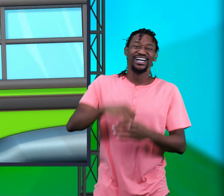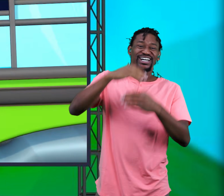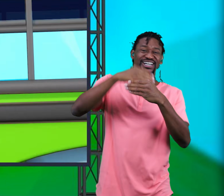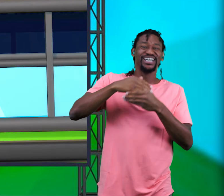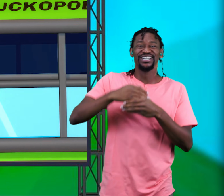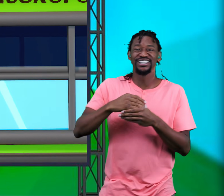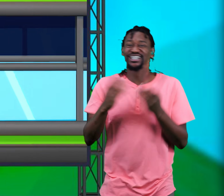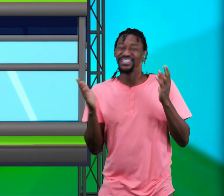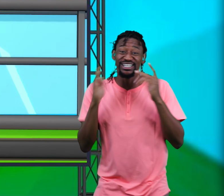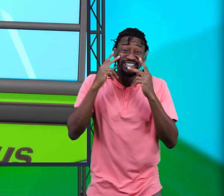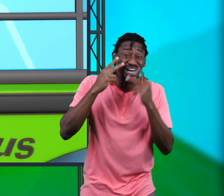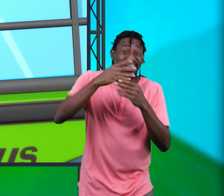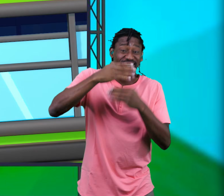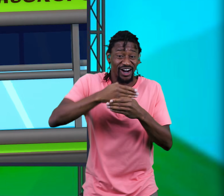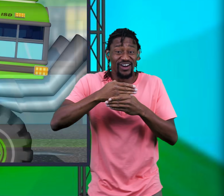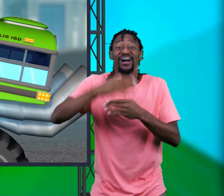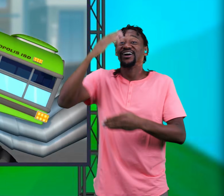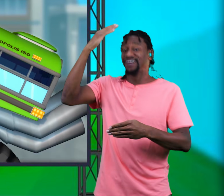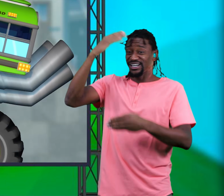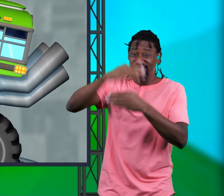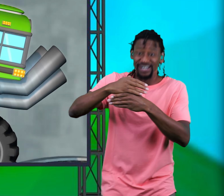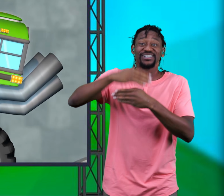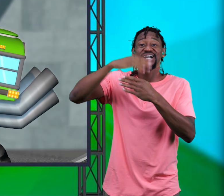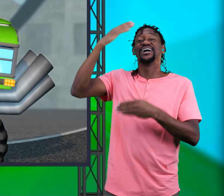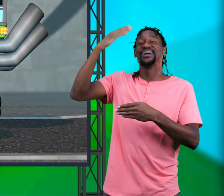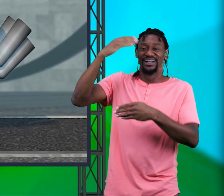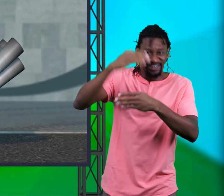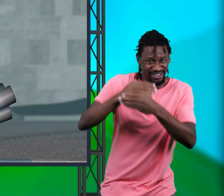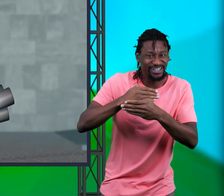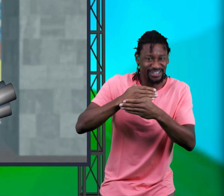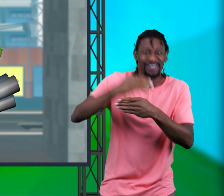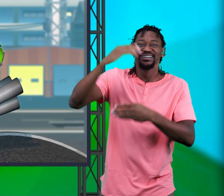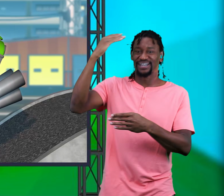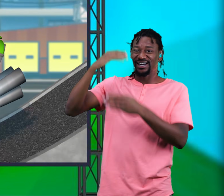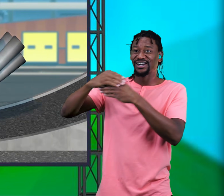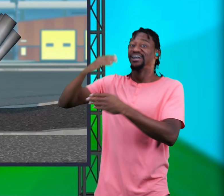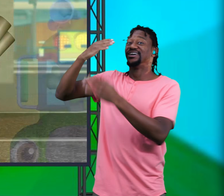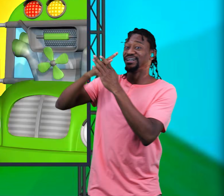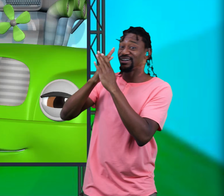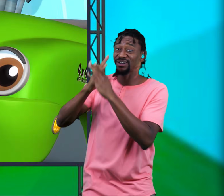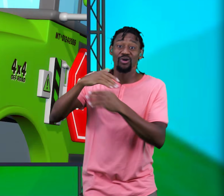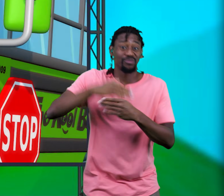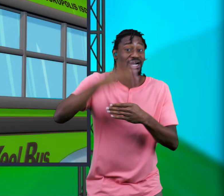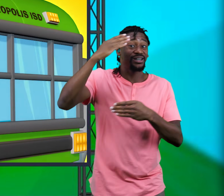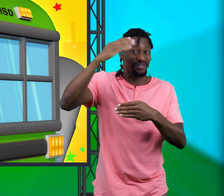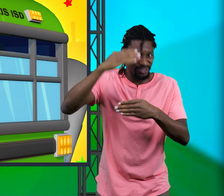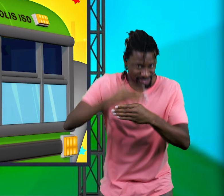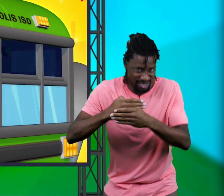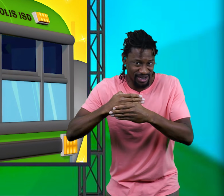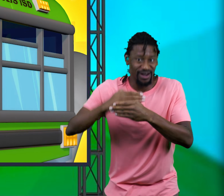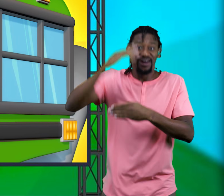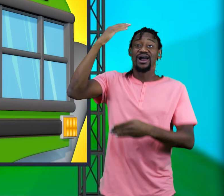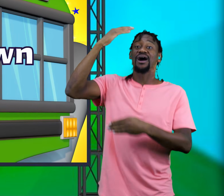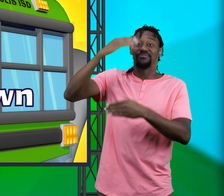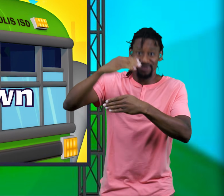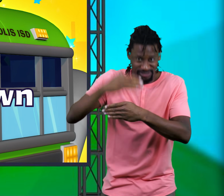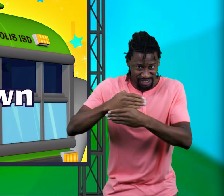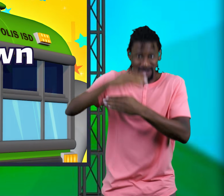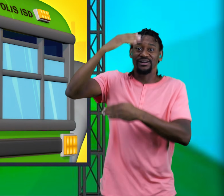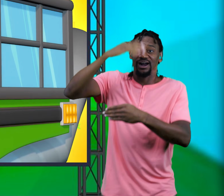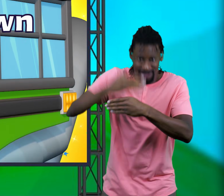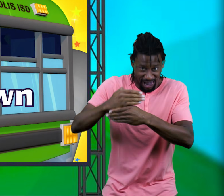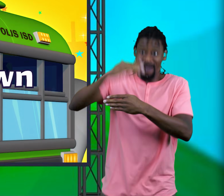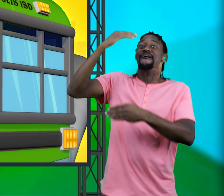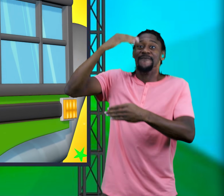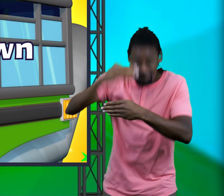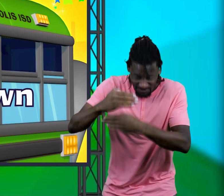The windows on the bus go up and down, up and down, up and down. The windows on the bus go up and down,